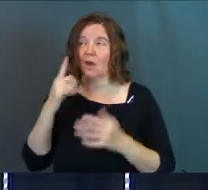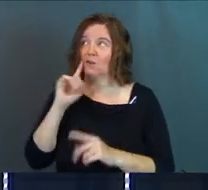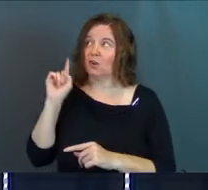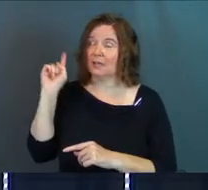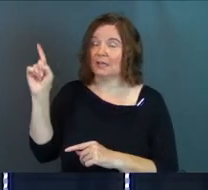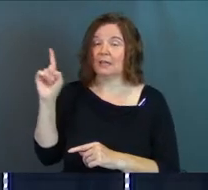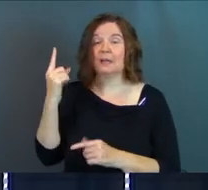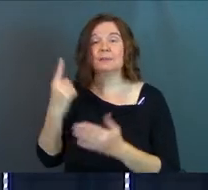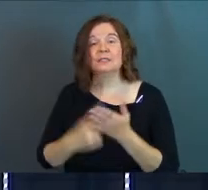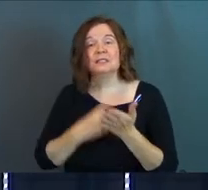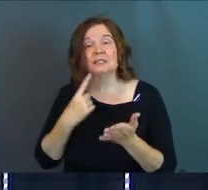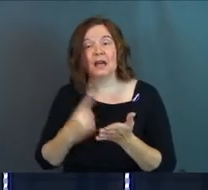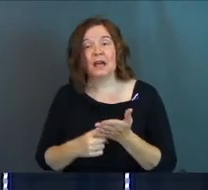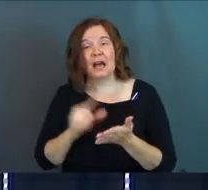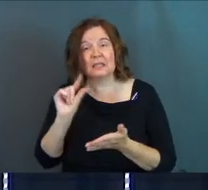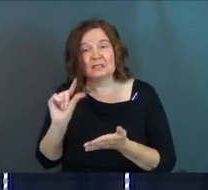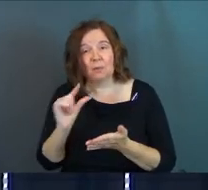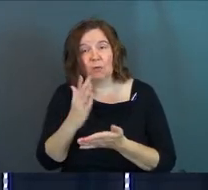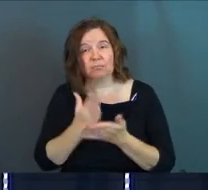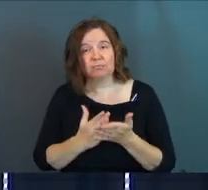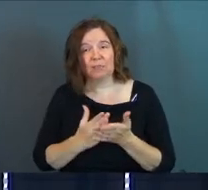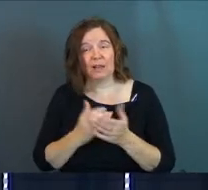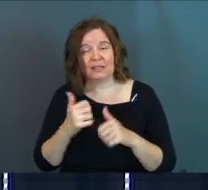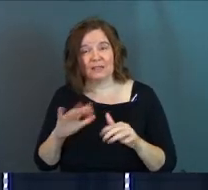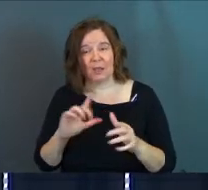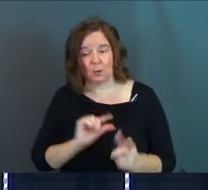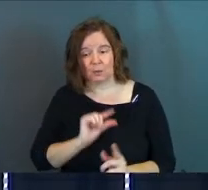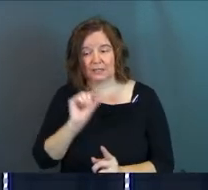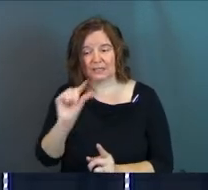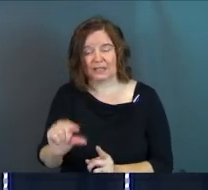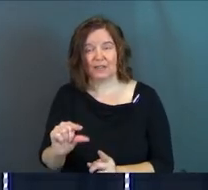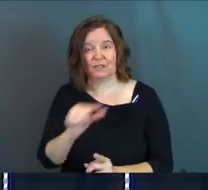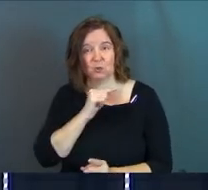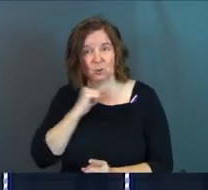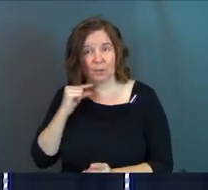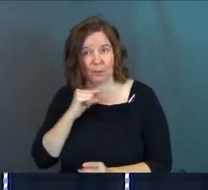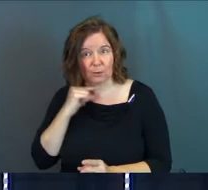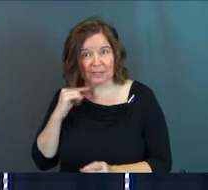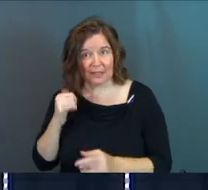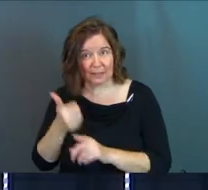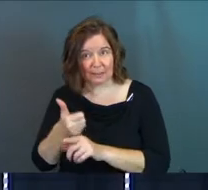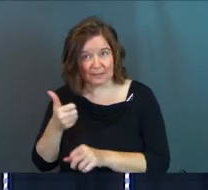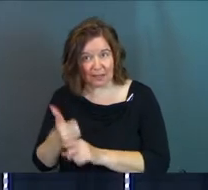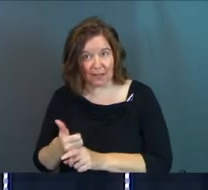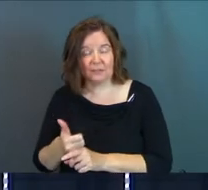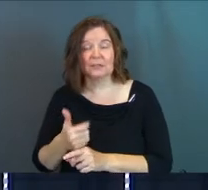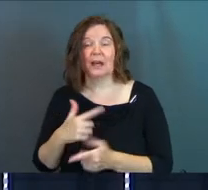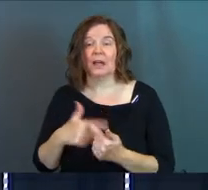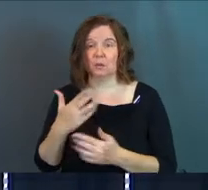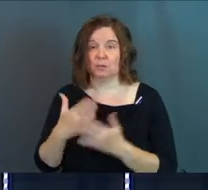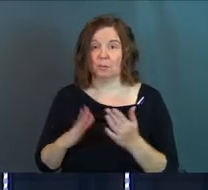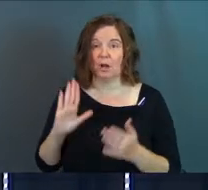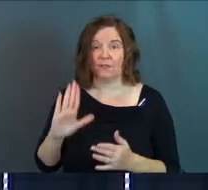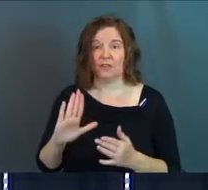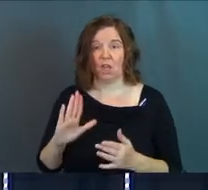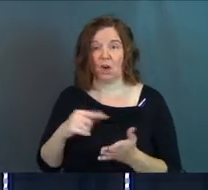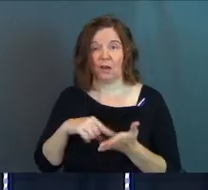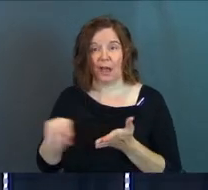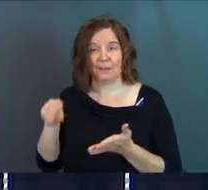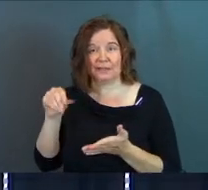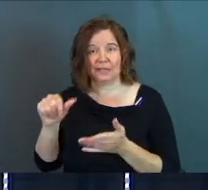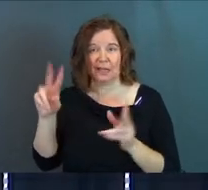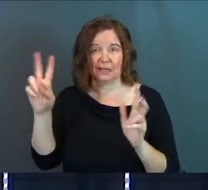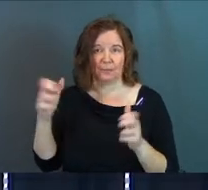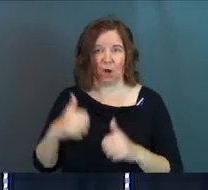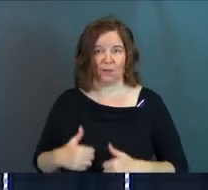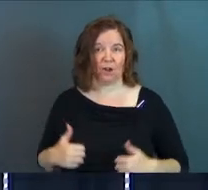him. Sometimes a bit of the sacrifice was given to the priest themselves, and it was part of their compensation, part